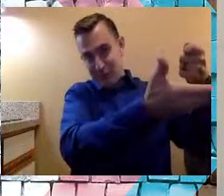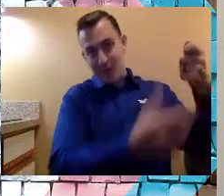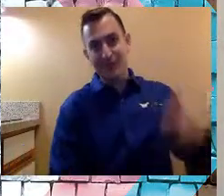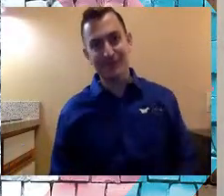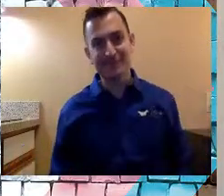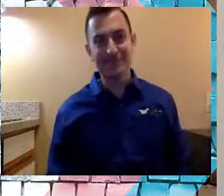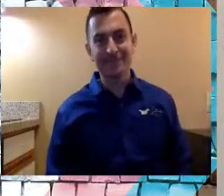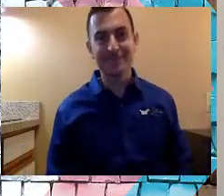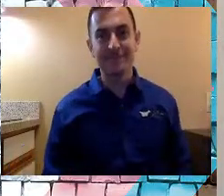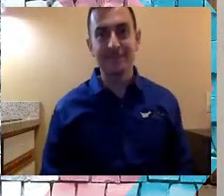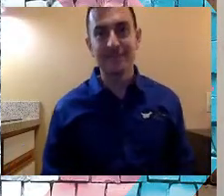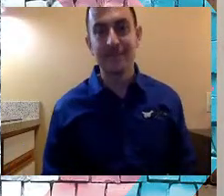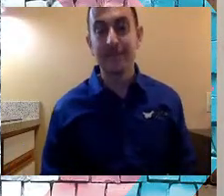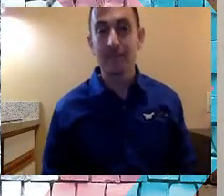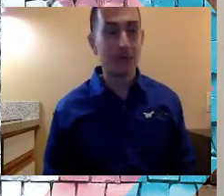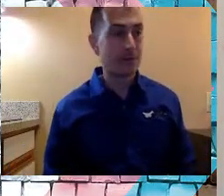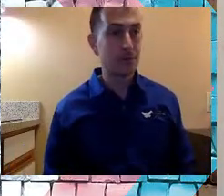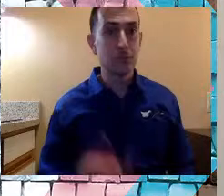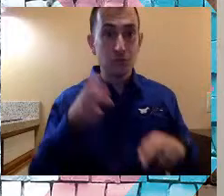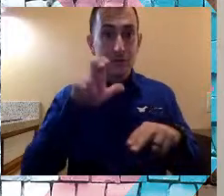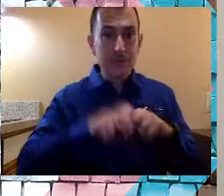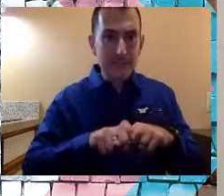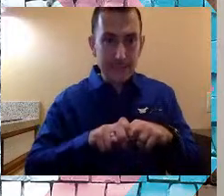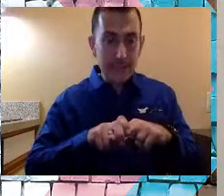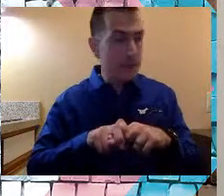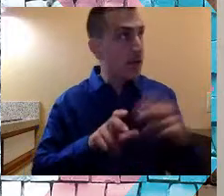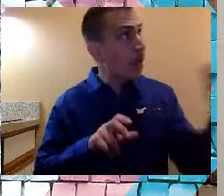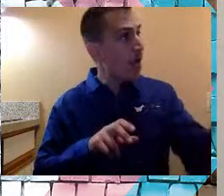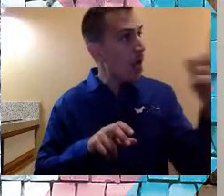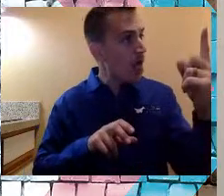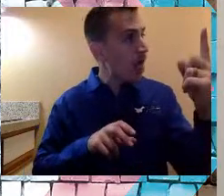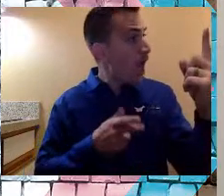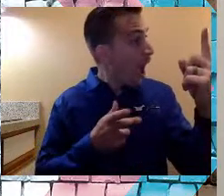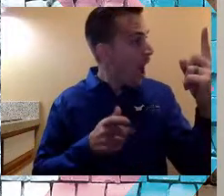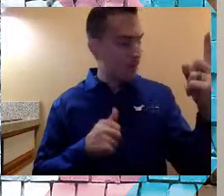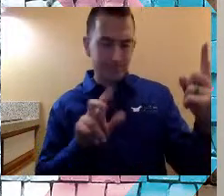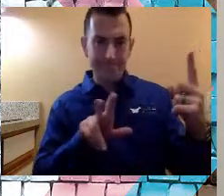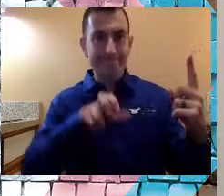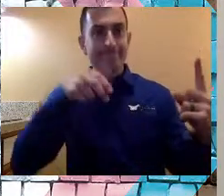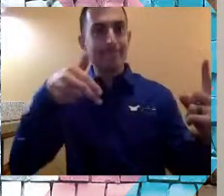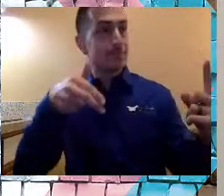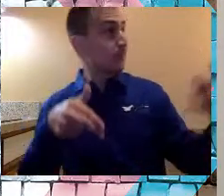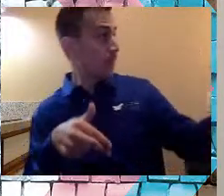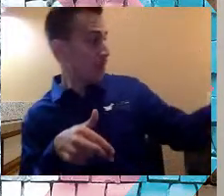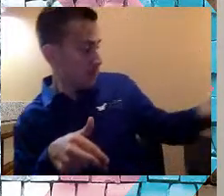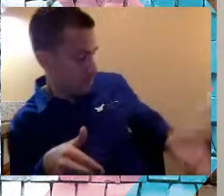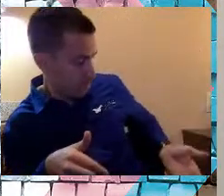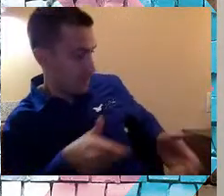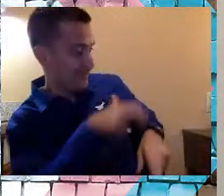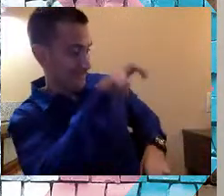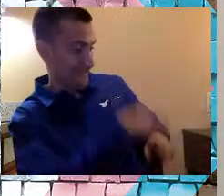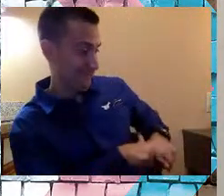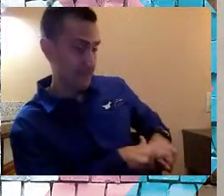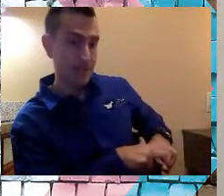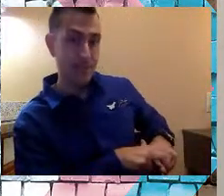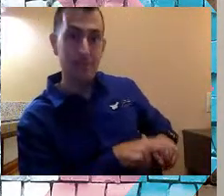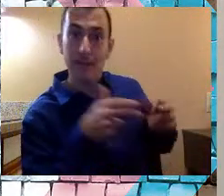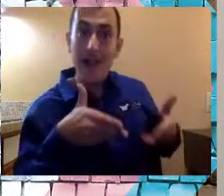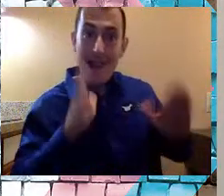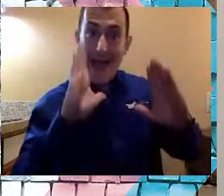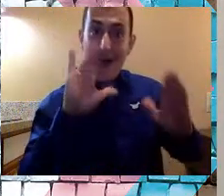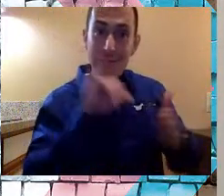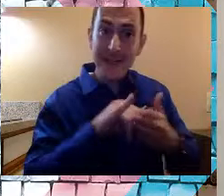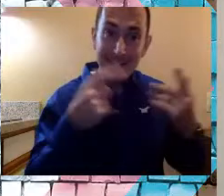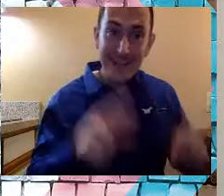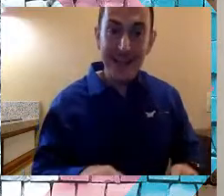Give someone your seat. Oh, look, this little kitty cat has given this mama dog with your baby dog